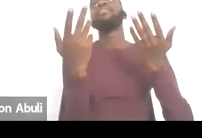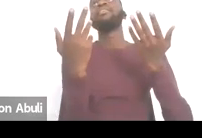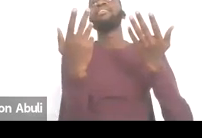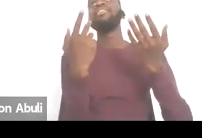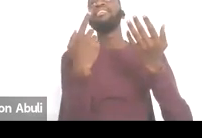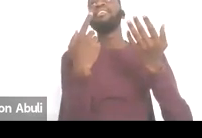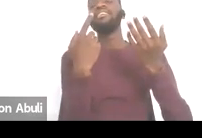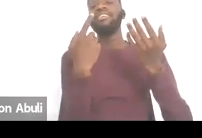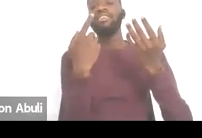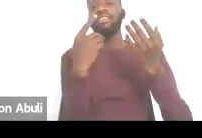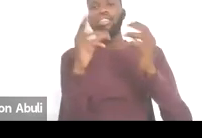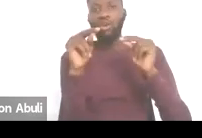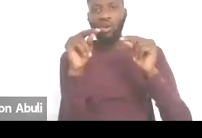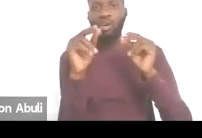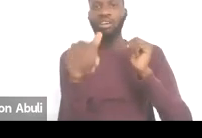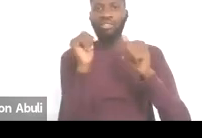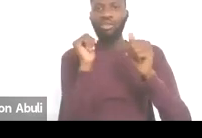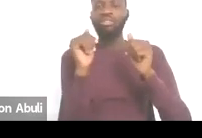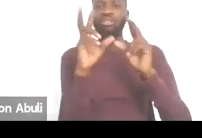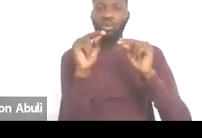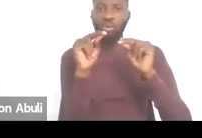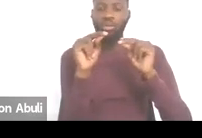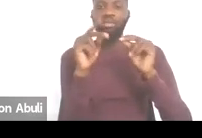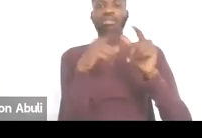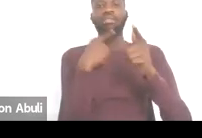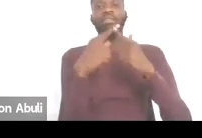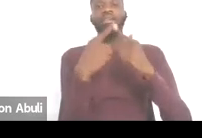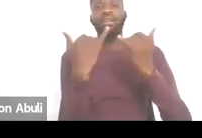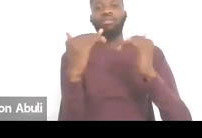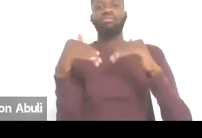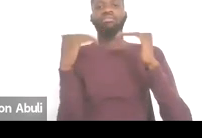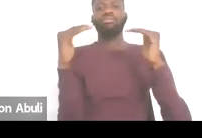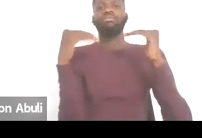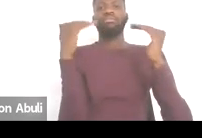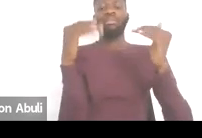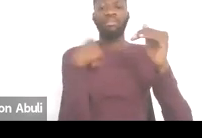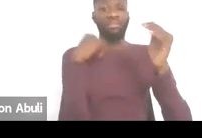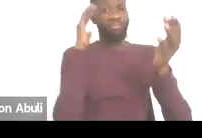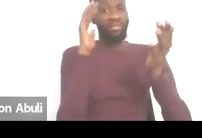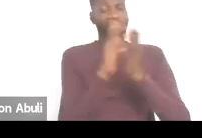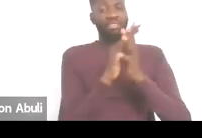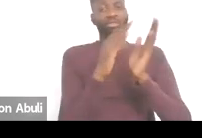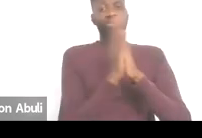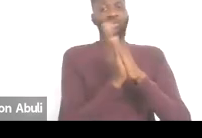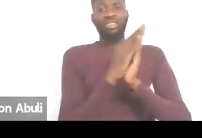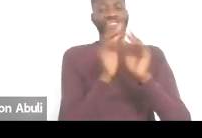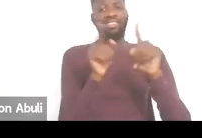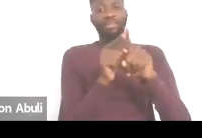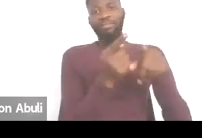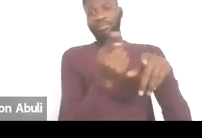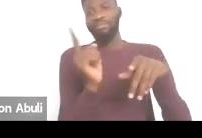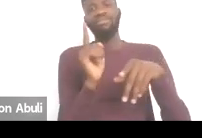no, to getting to where I am today. And I believe this is a story that everyone is able to relate